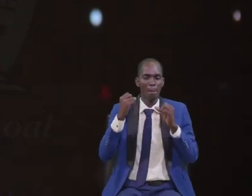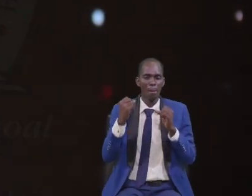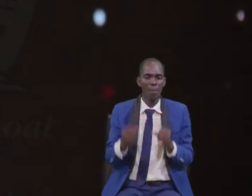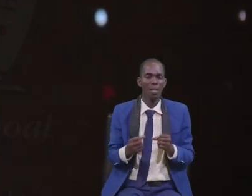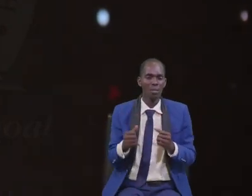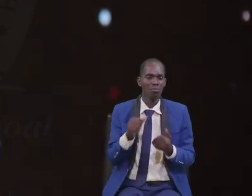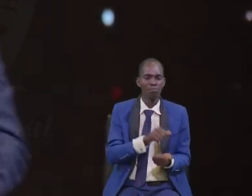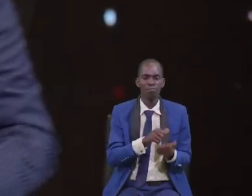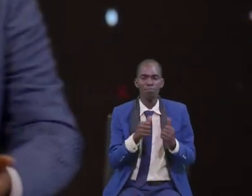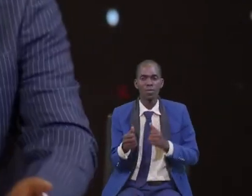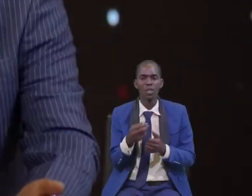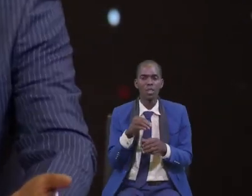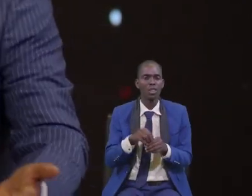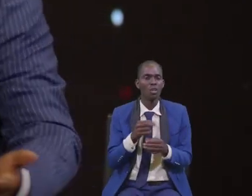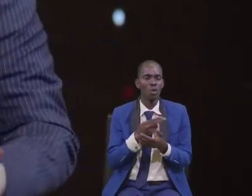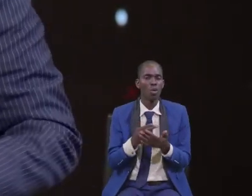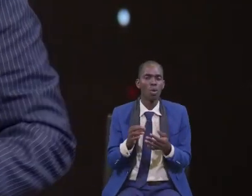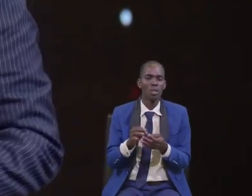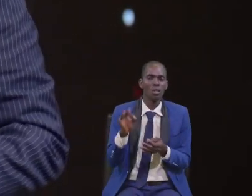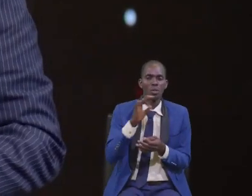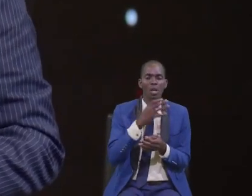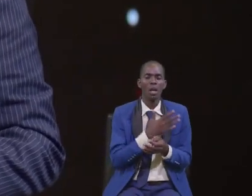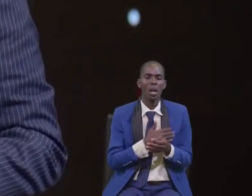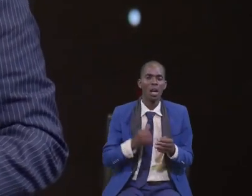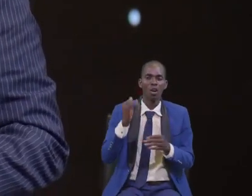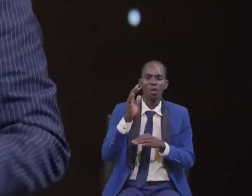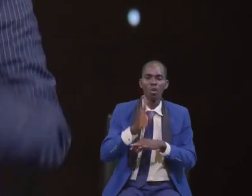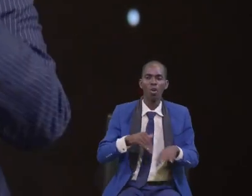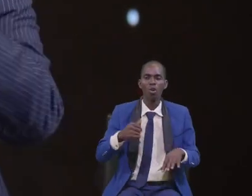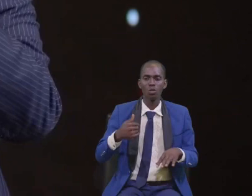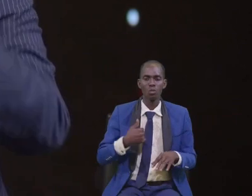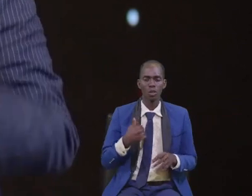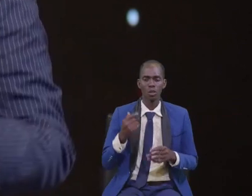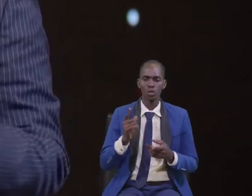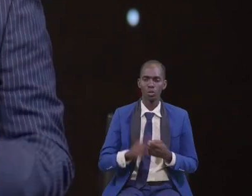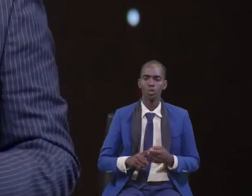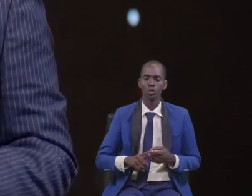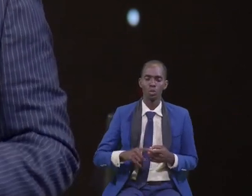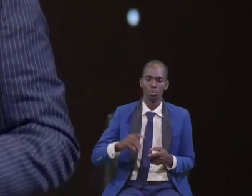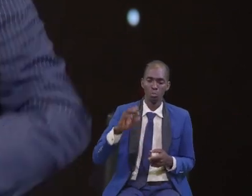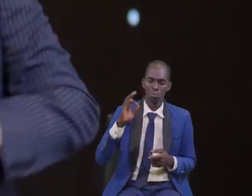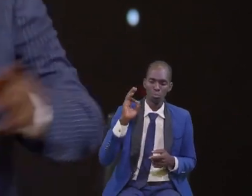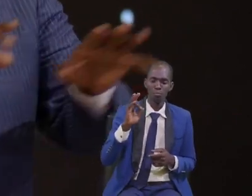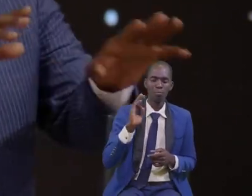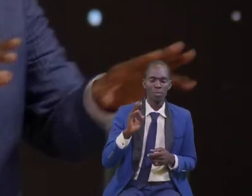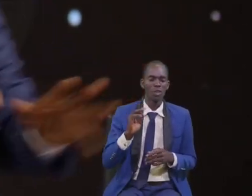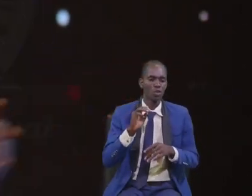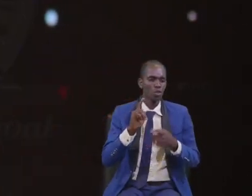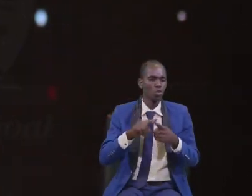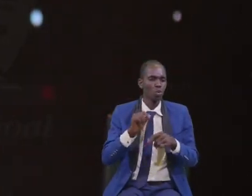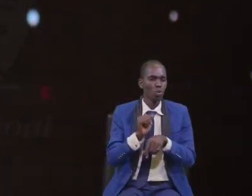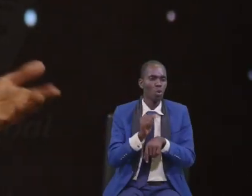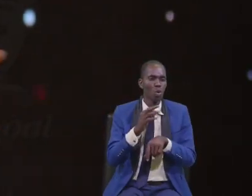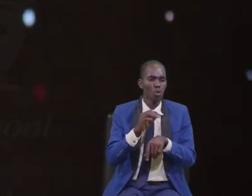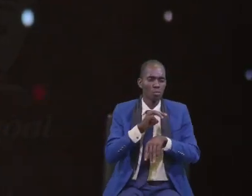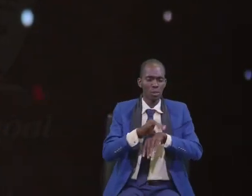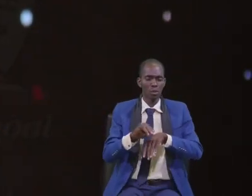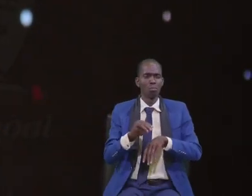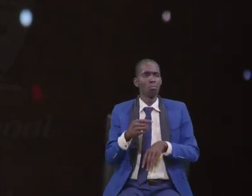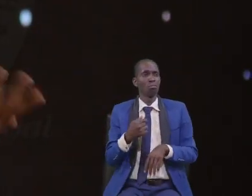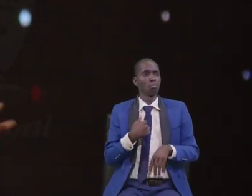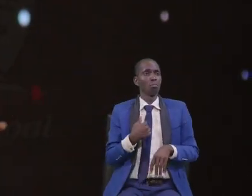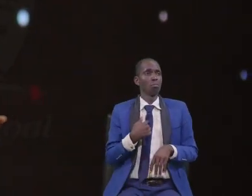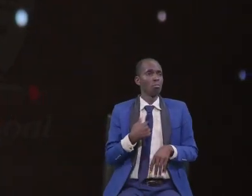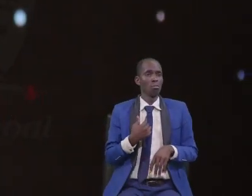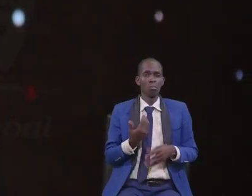in the Holy Ghost, and he called me into ministry. Me of all people, he said, I've